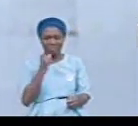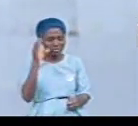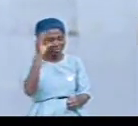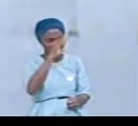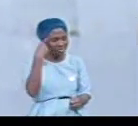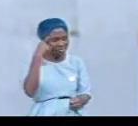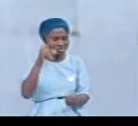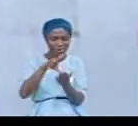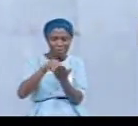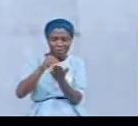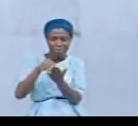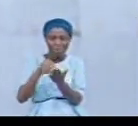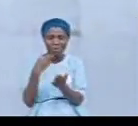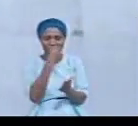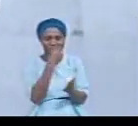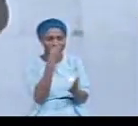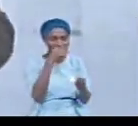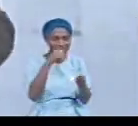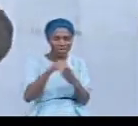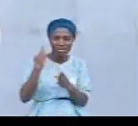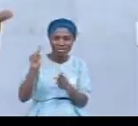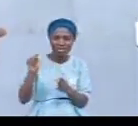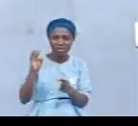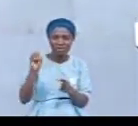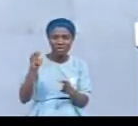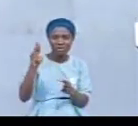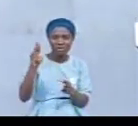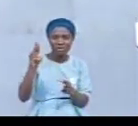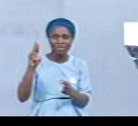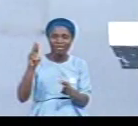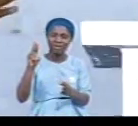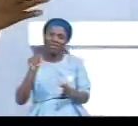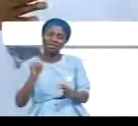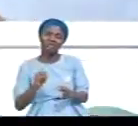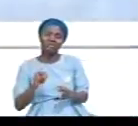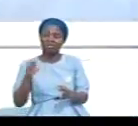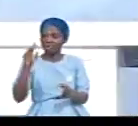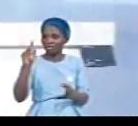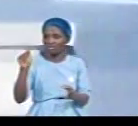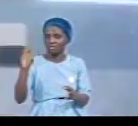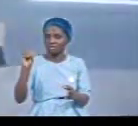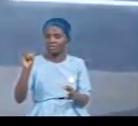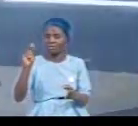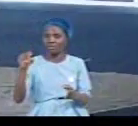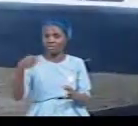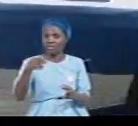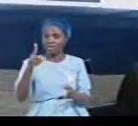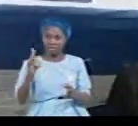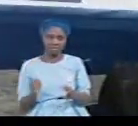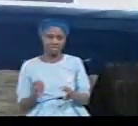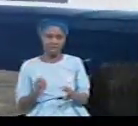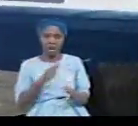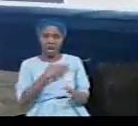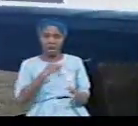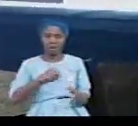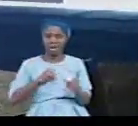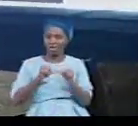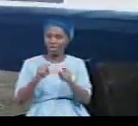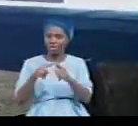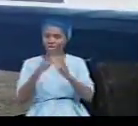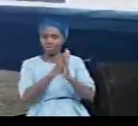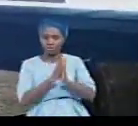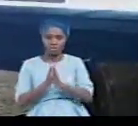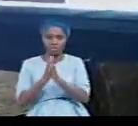in tongues. I said, hold that one. And I kept on praying. And it says, for yet a little